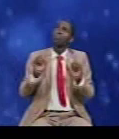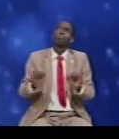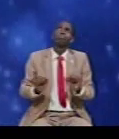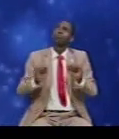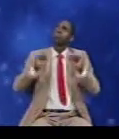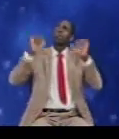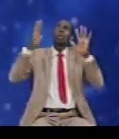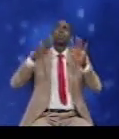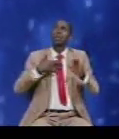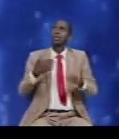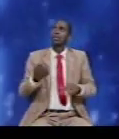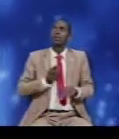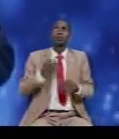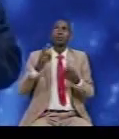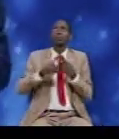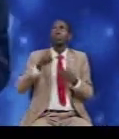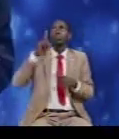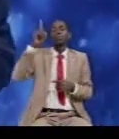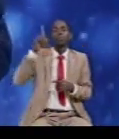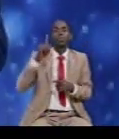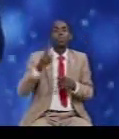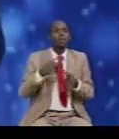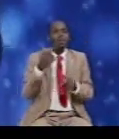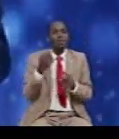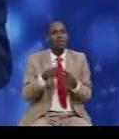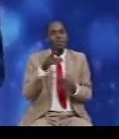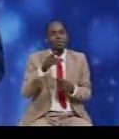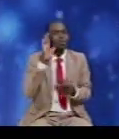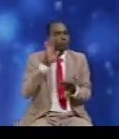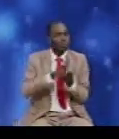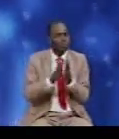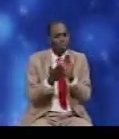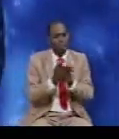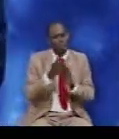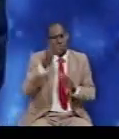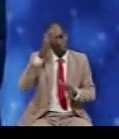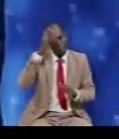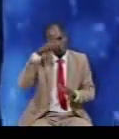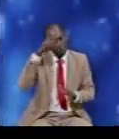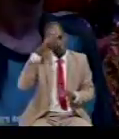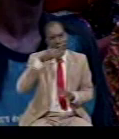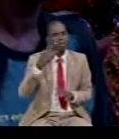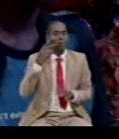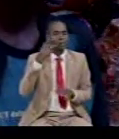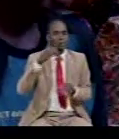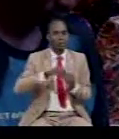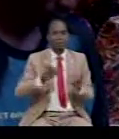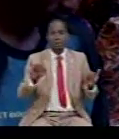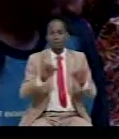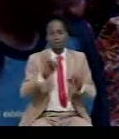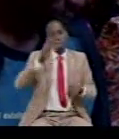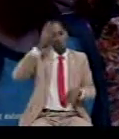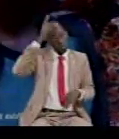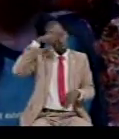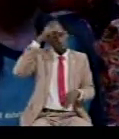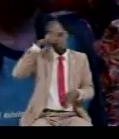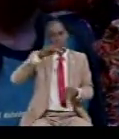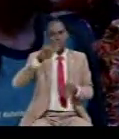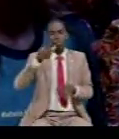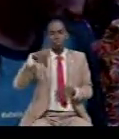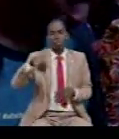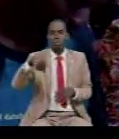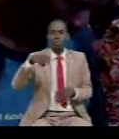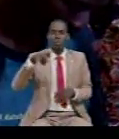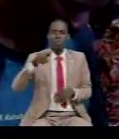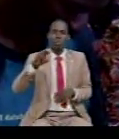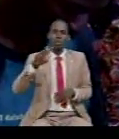yield myself unto you, then we become wise. Look at Proverbs 23, and I'm reading from verse